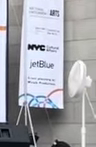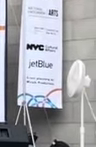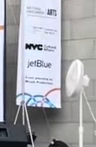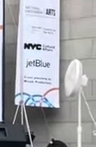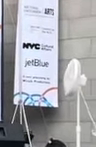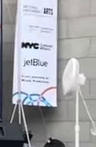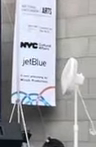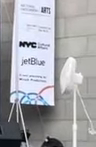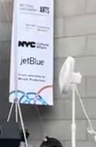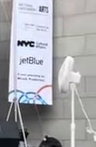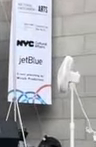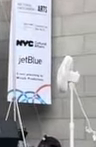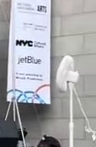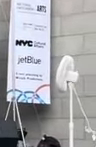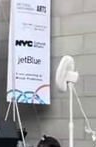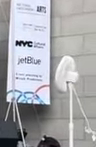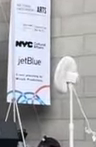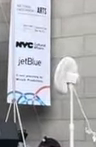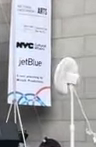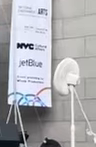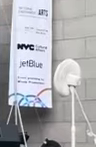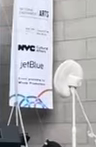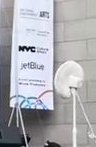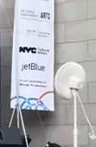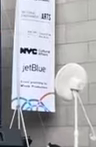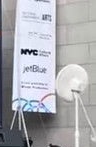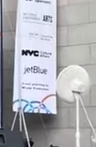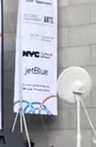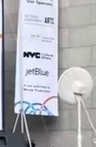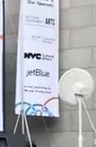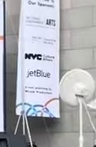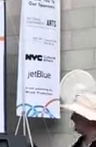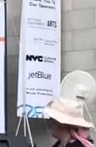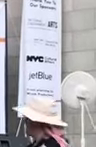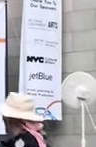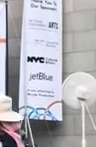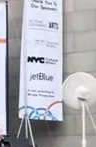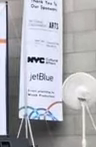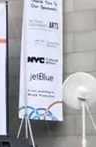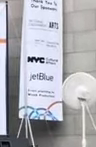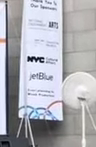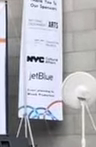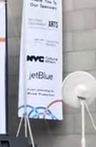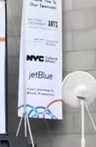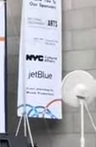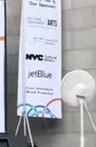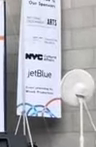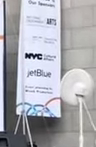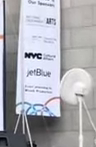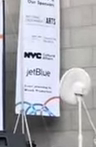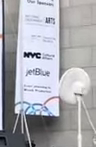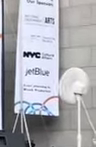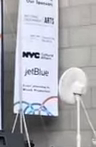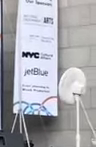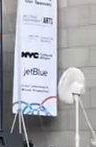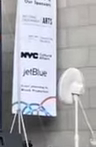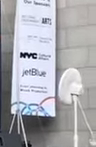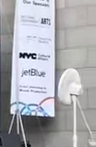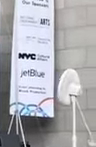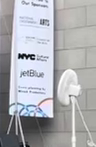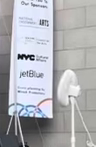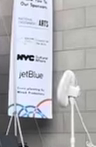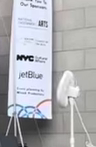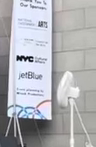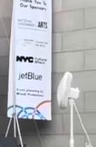song. Yeah, sure. Hi everyone, I'm Marissa, but everyone calls me